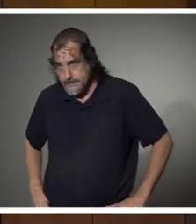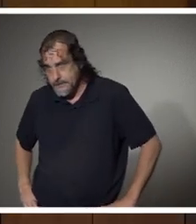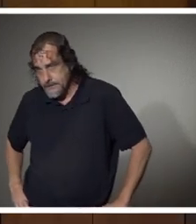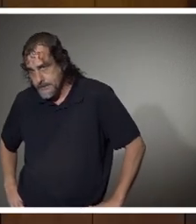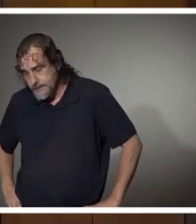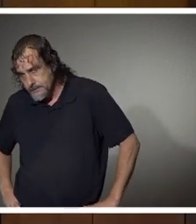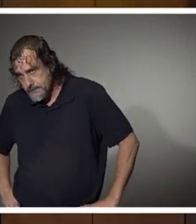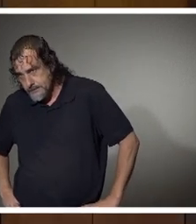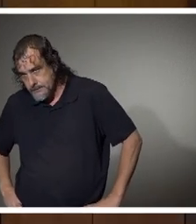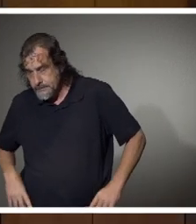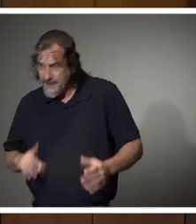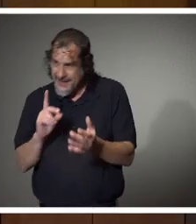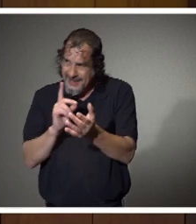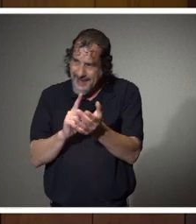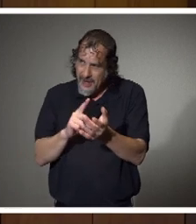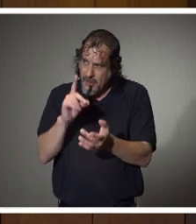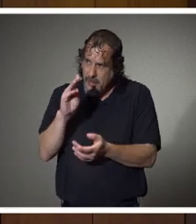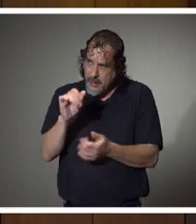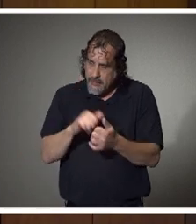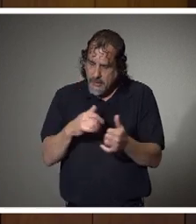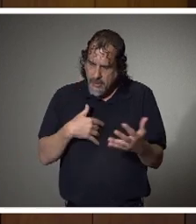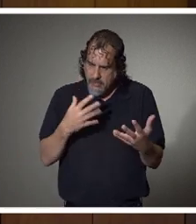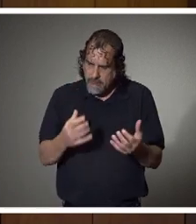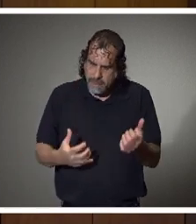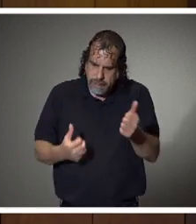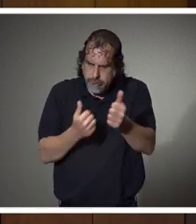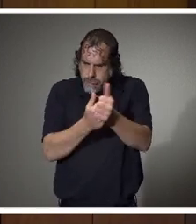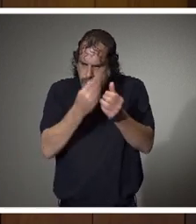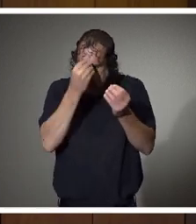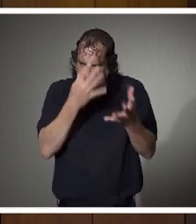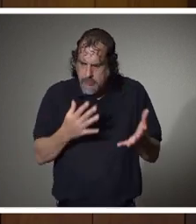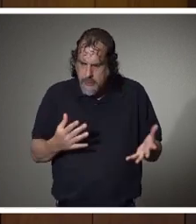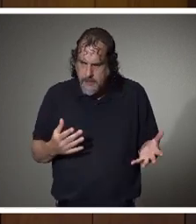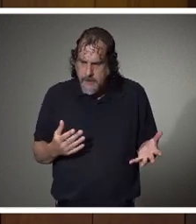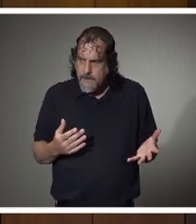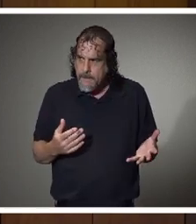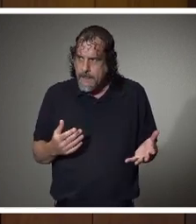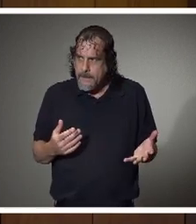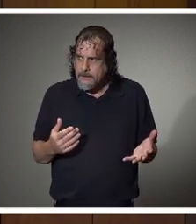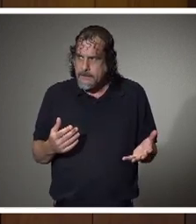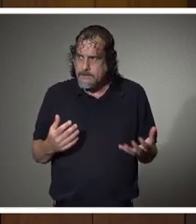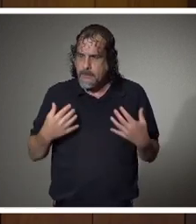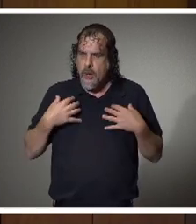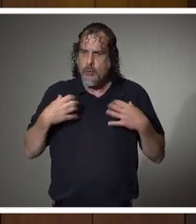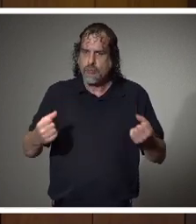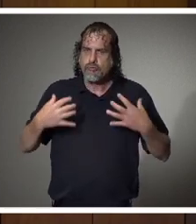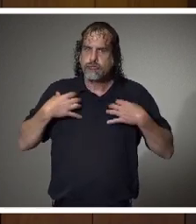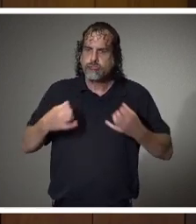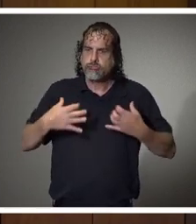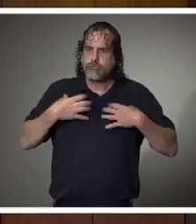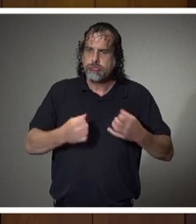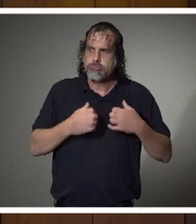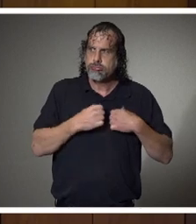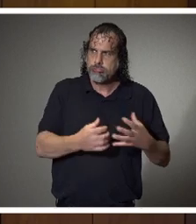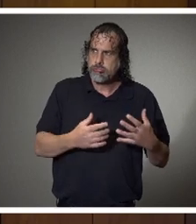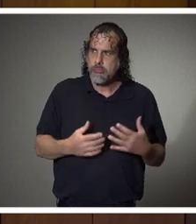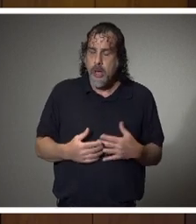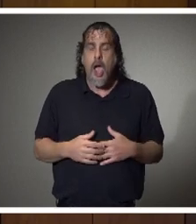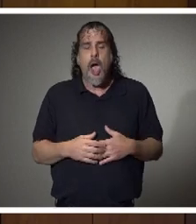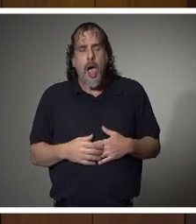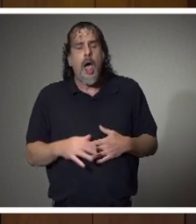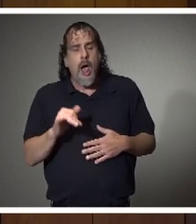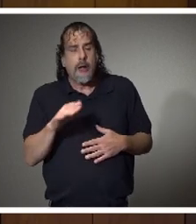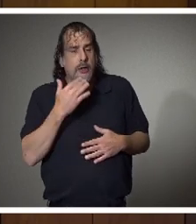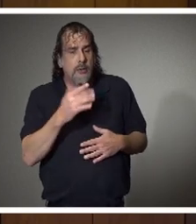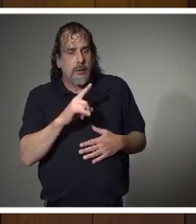Yes, sir. Dr. Dobbs, is there any update on putting together recovery data? Oh, yeah. No, that's a good question.